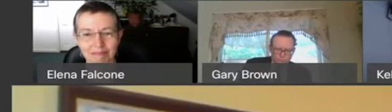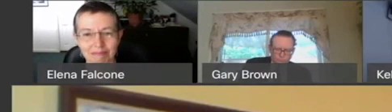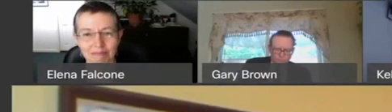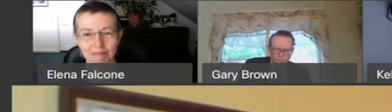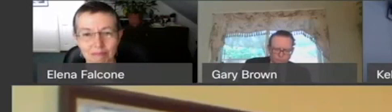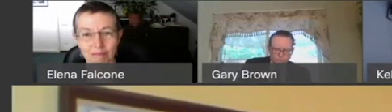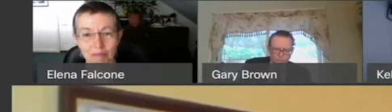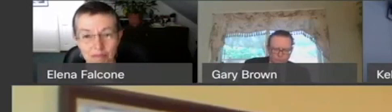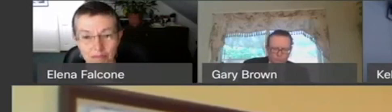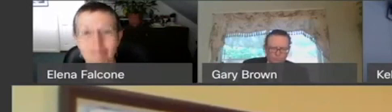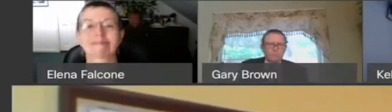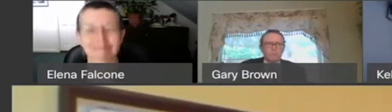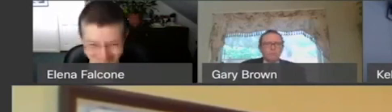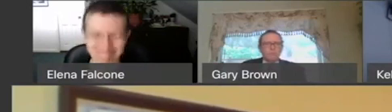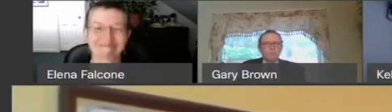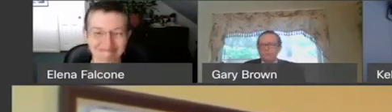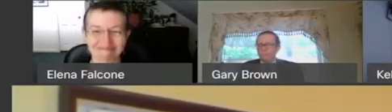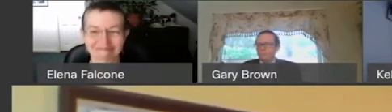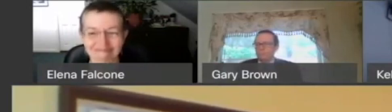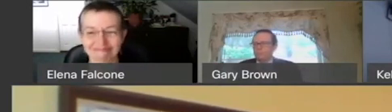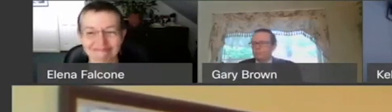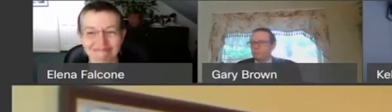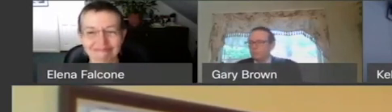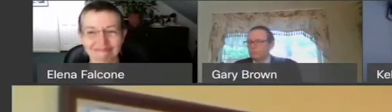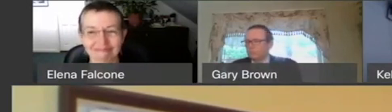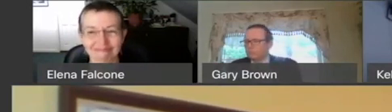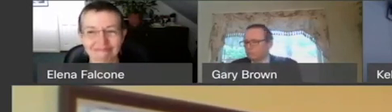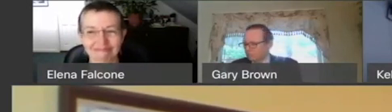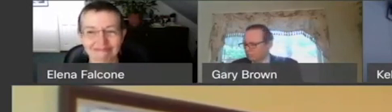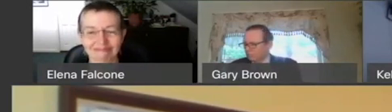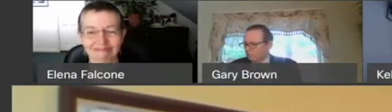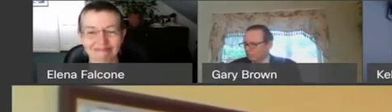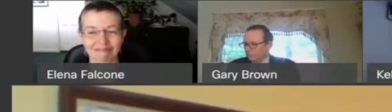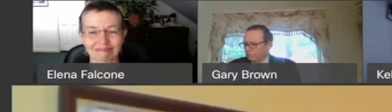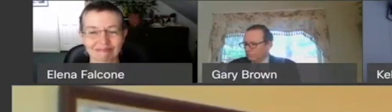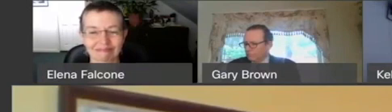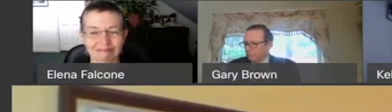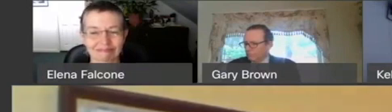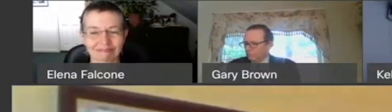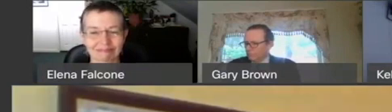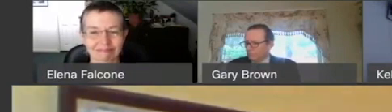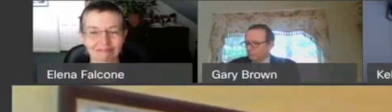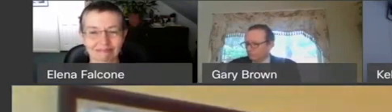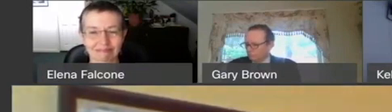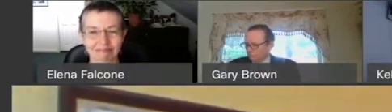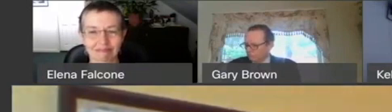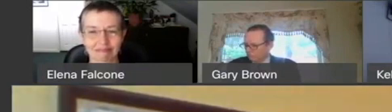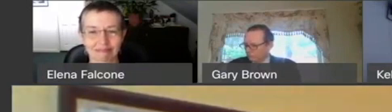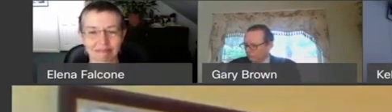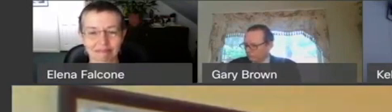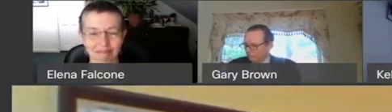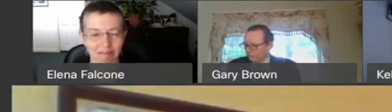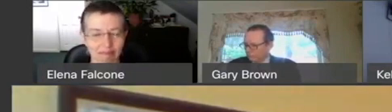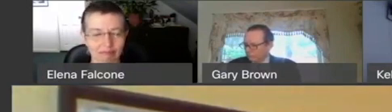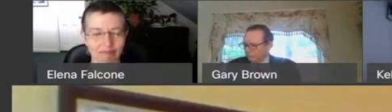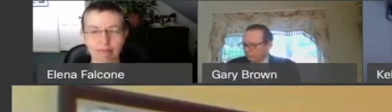So here is a quick demonstration. If you choose to use gloves, again, gloves are our